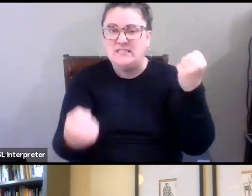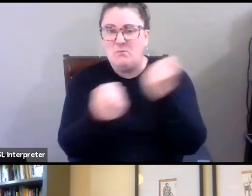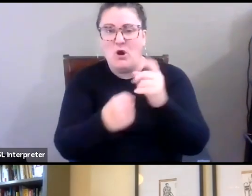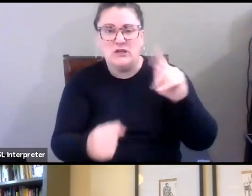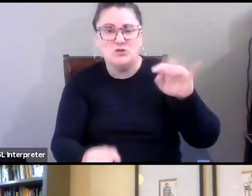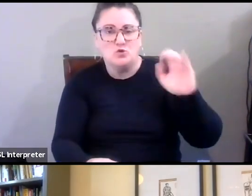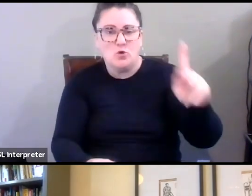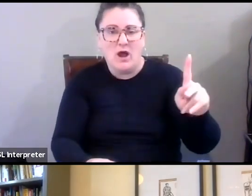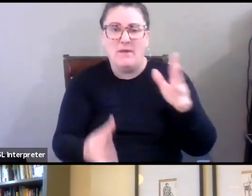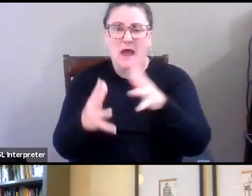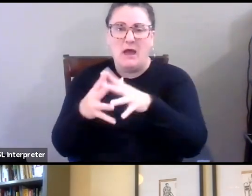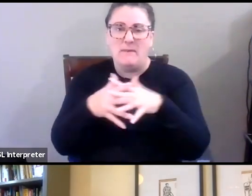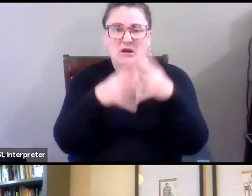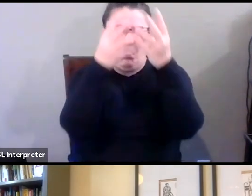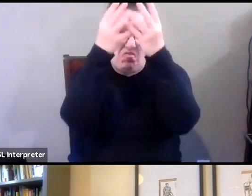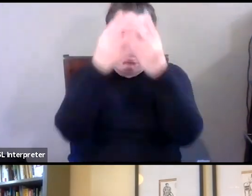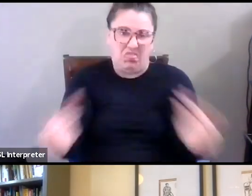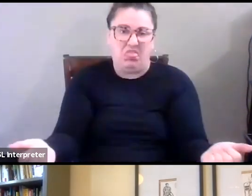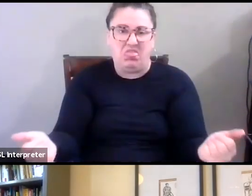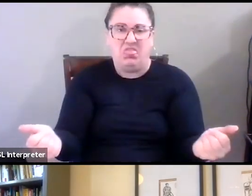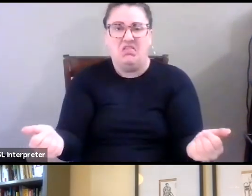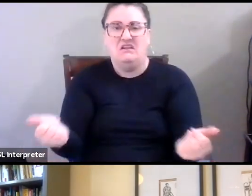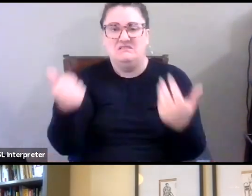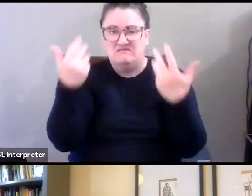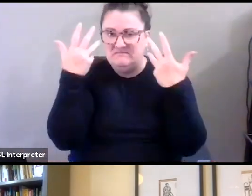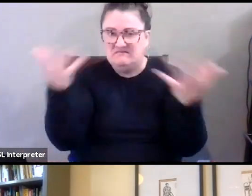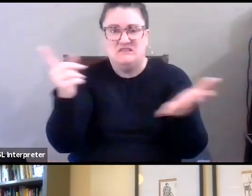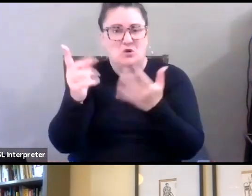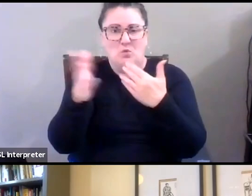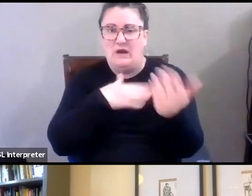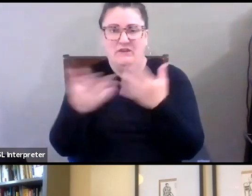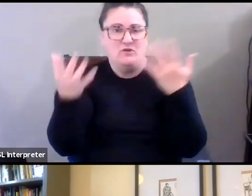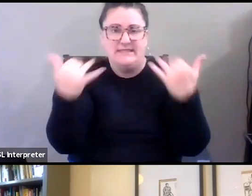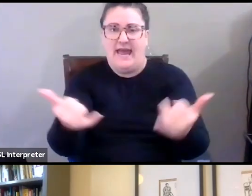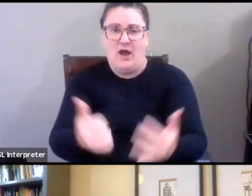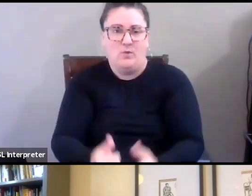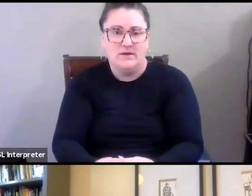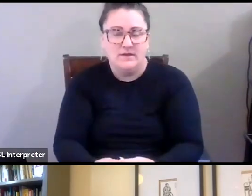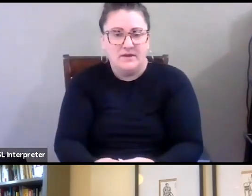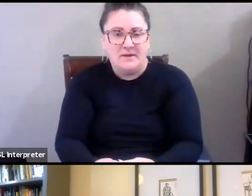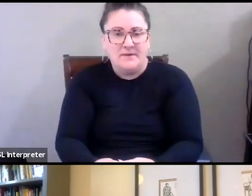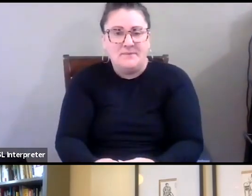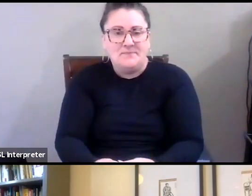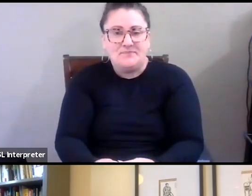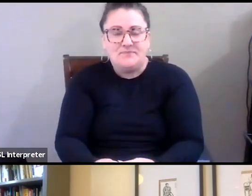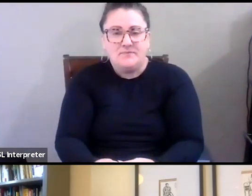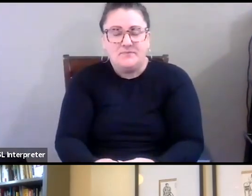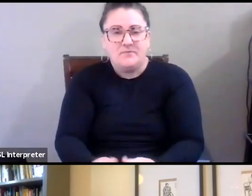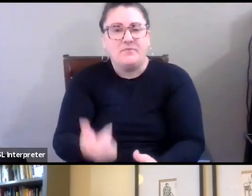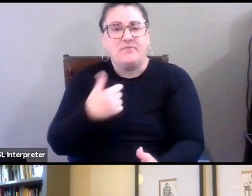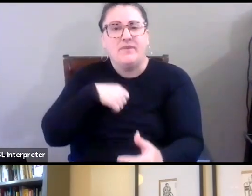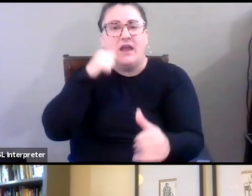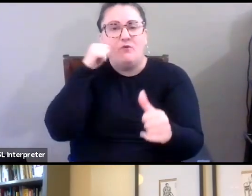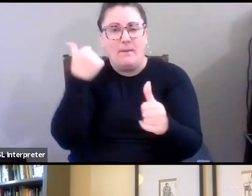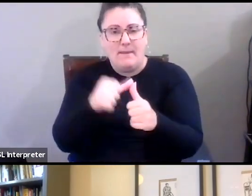of dissolved into whatever the hell it is now, as all of that happened, I remember just